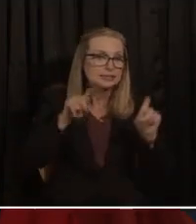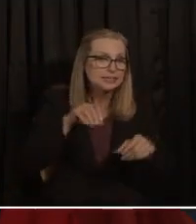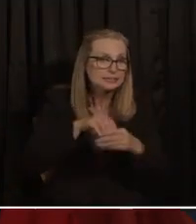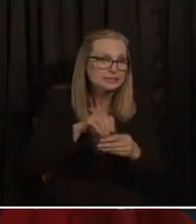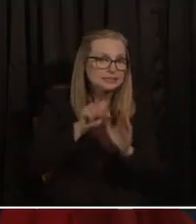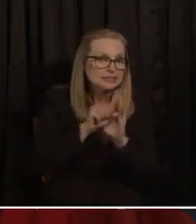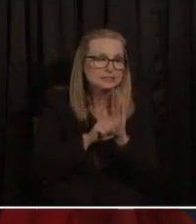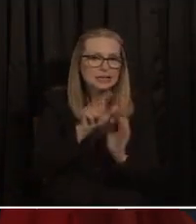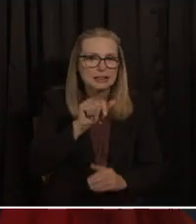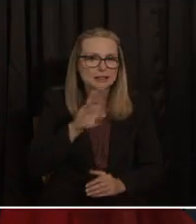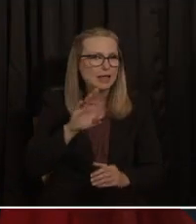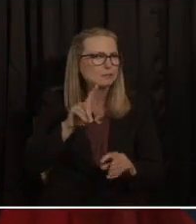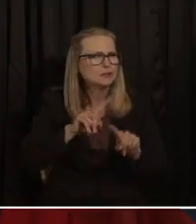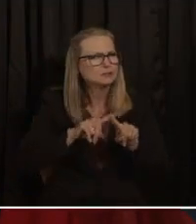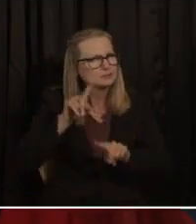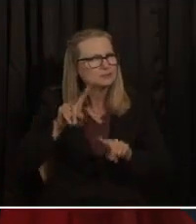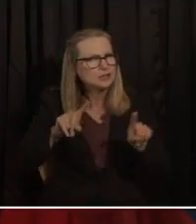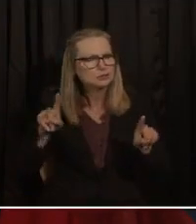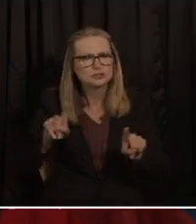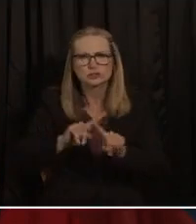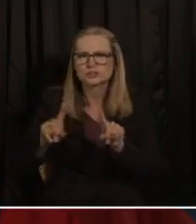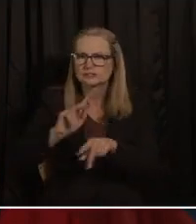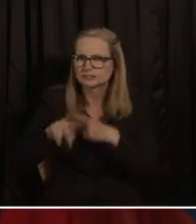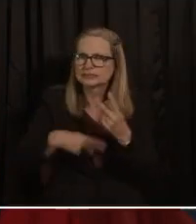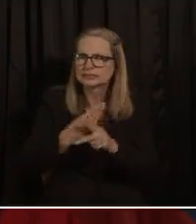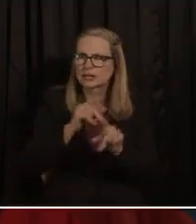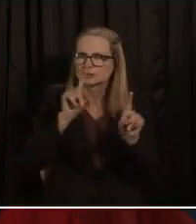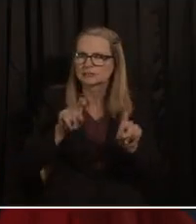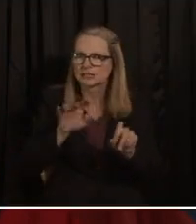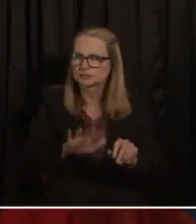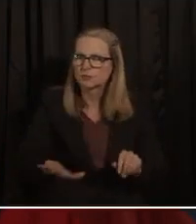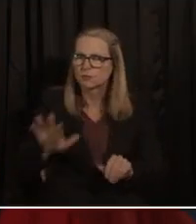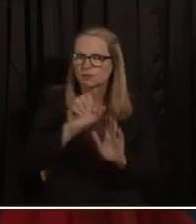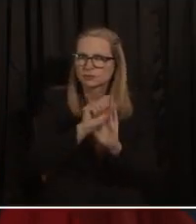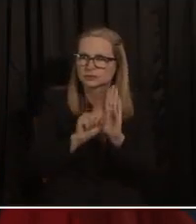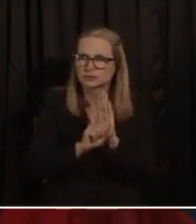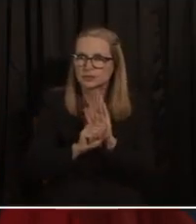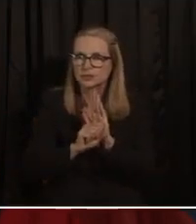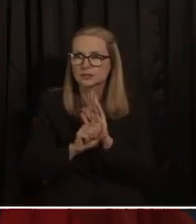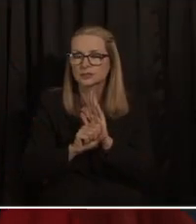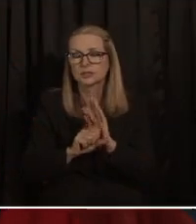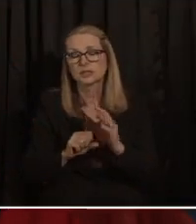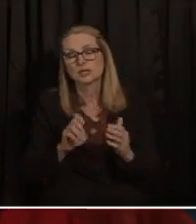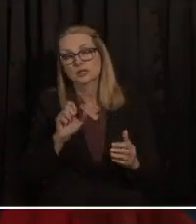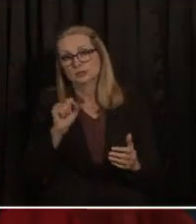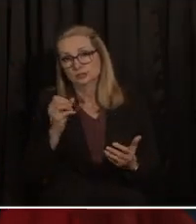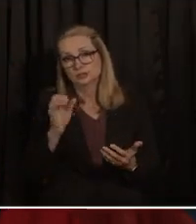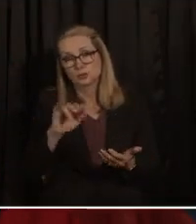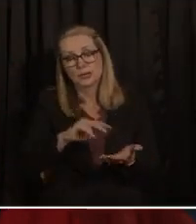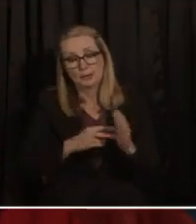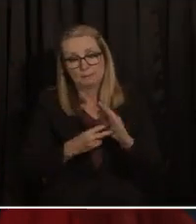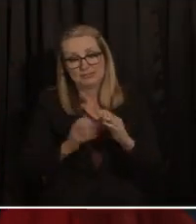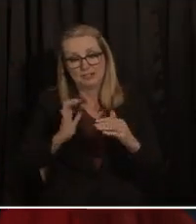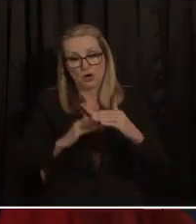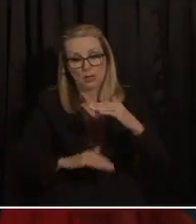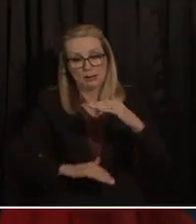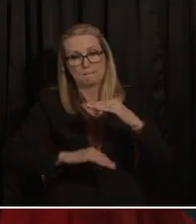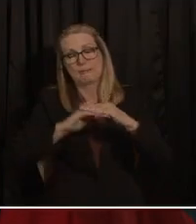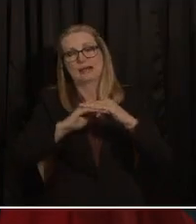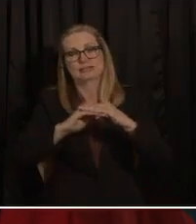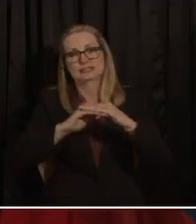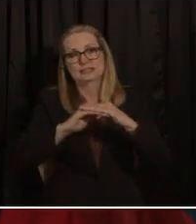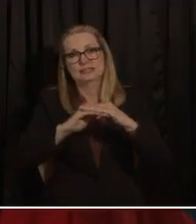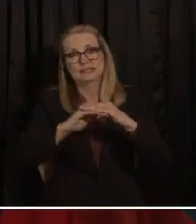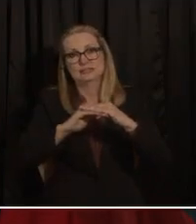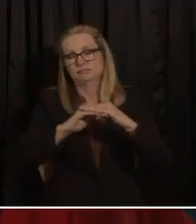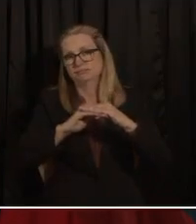of testing that's done in our state. And in most of it, the capacity for doing it far exceeds the